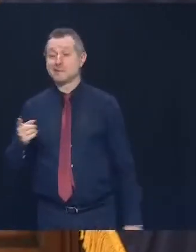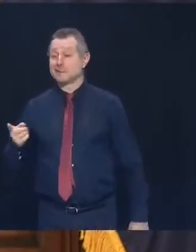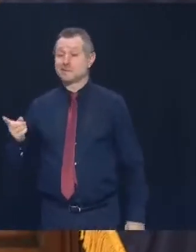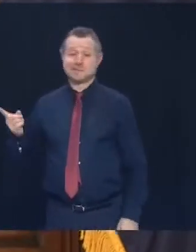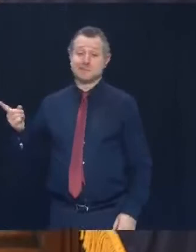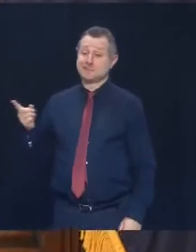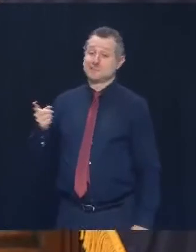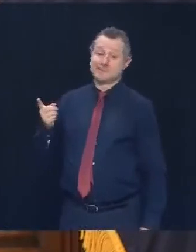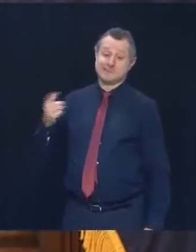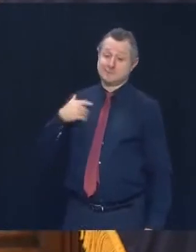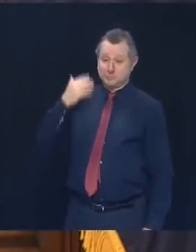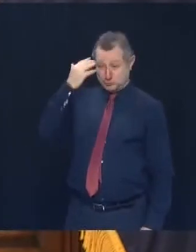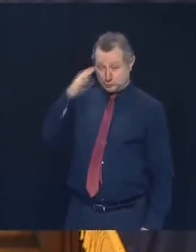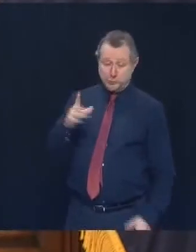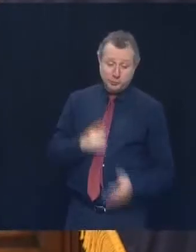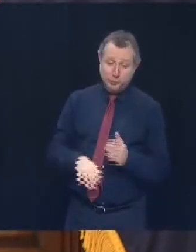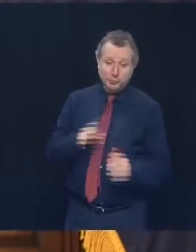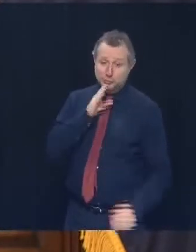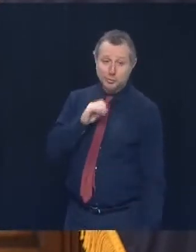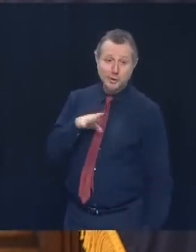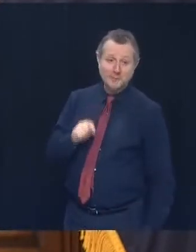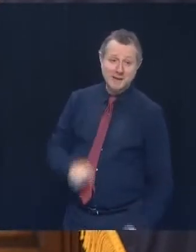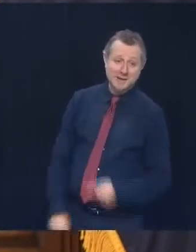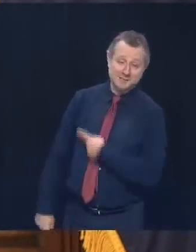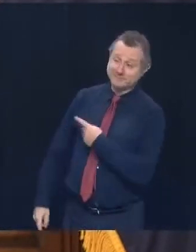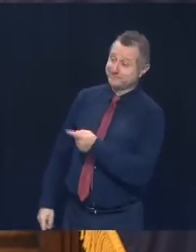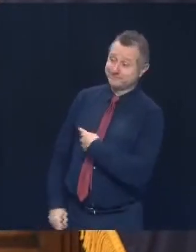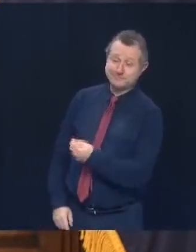about. I didn't do anything.